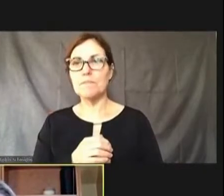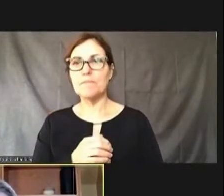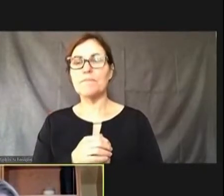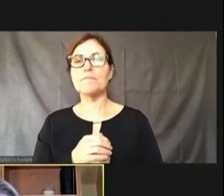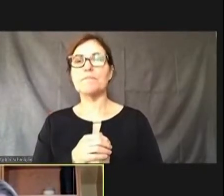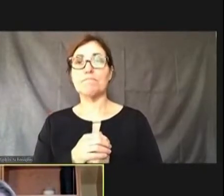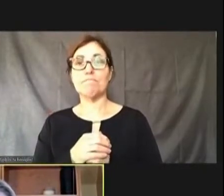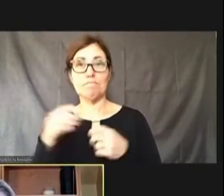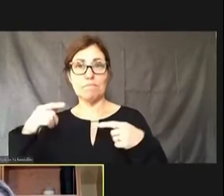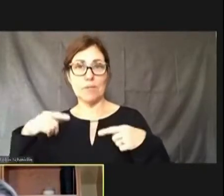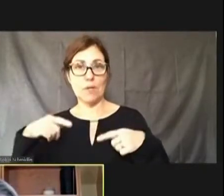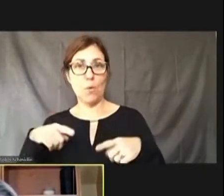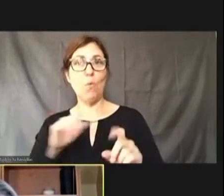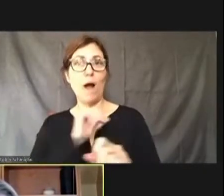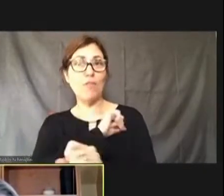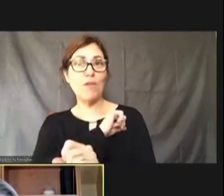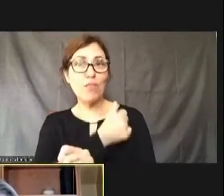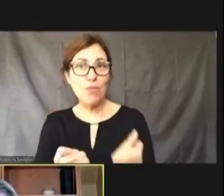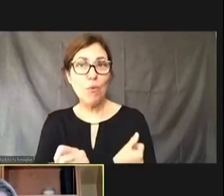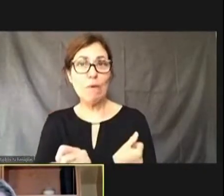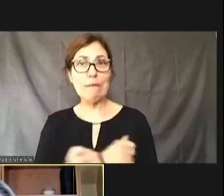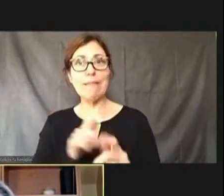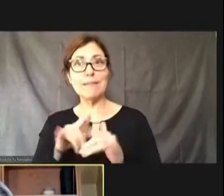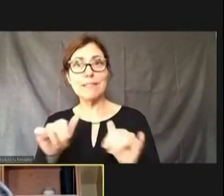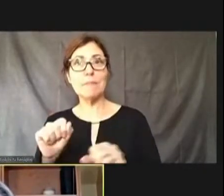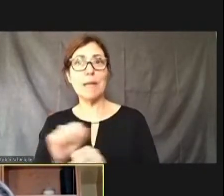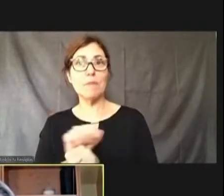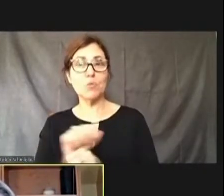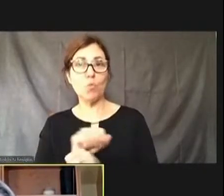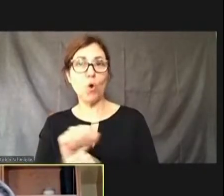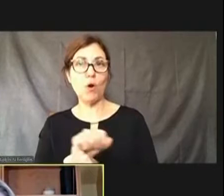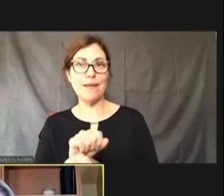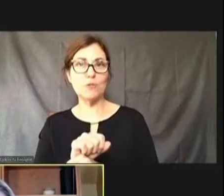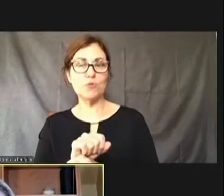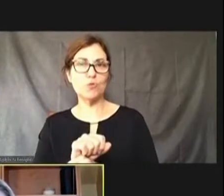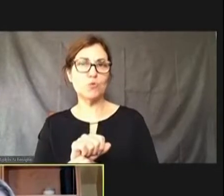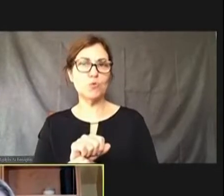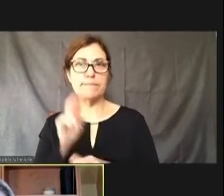While the authority is also working to anticipate future challenges,